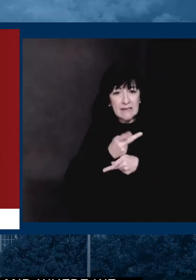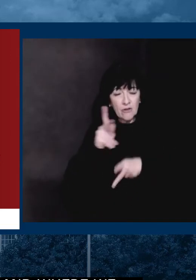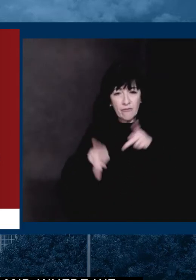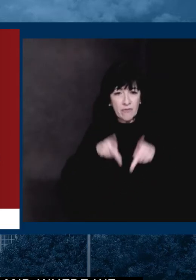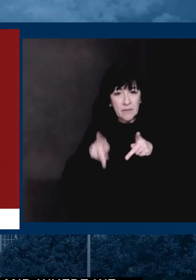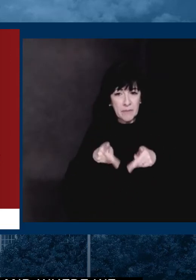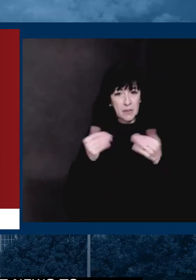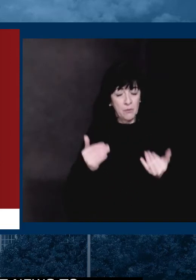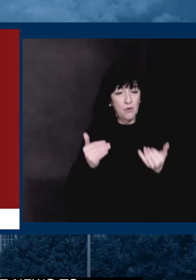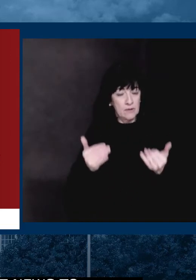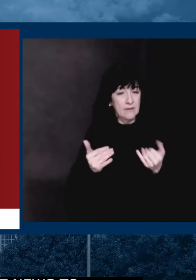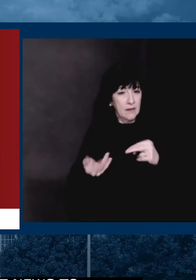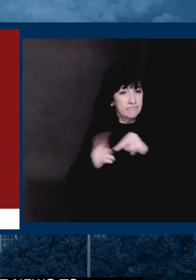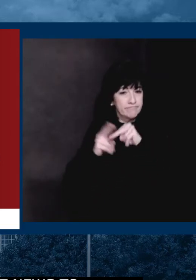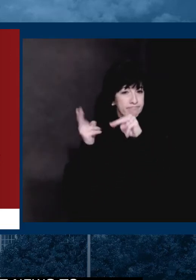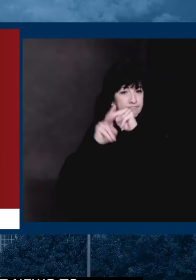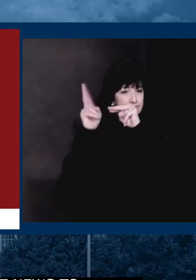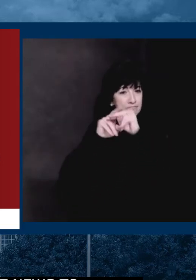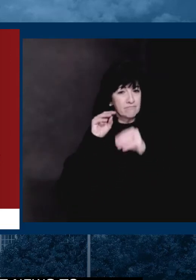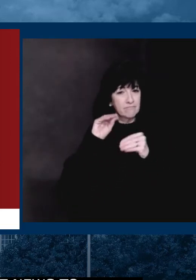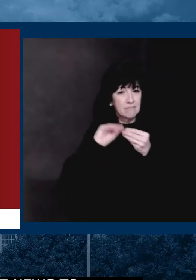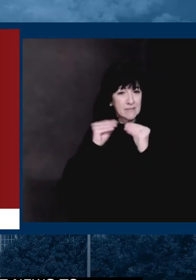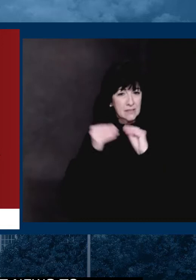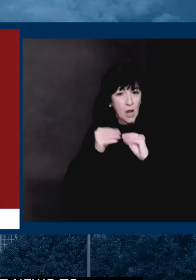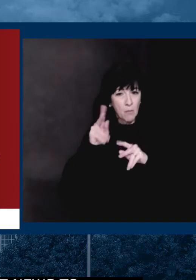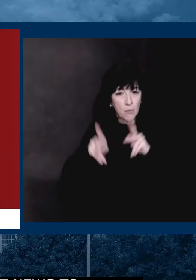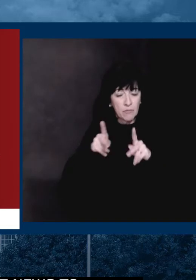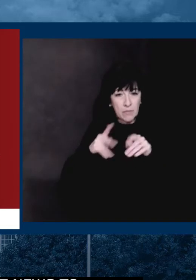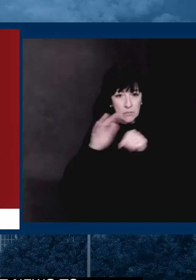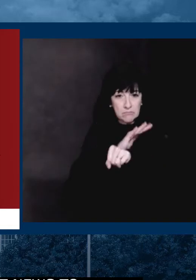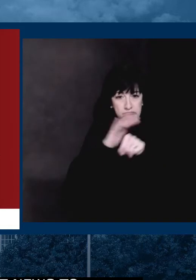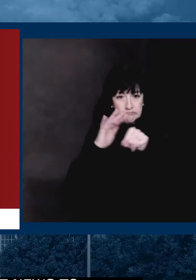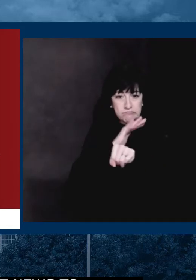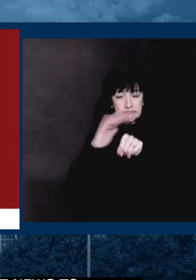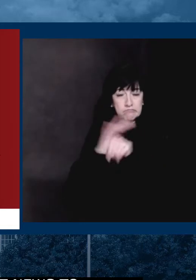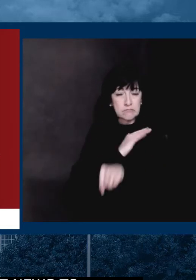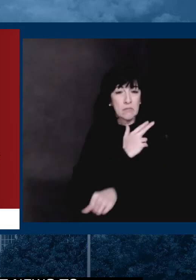the question about when we reach capacity there.